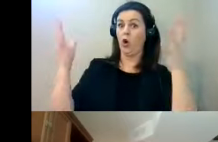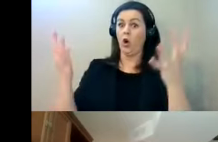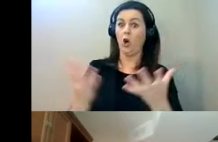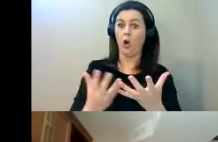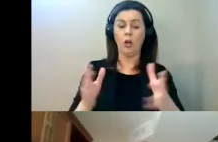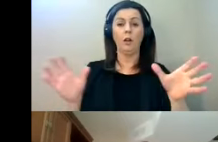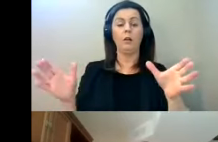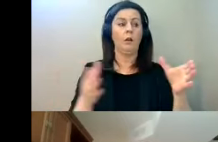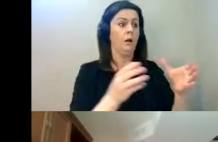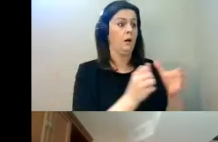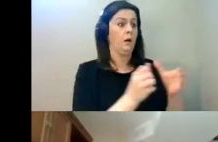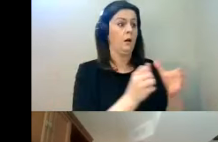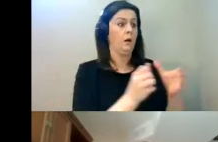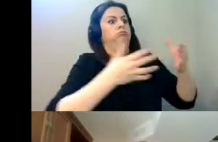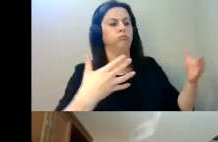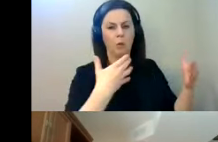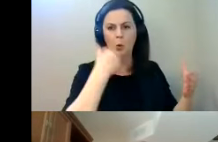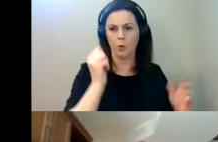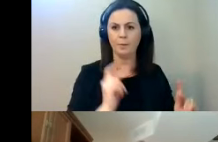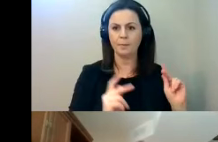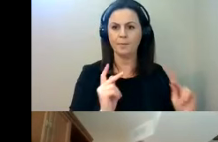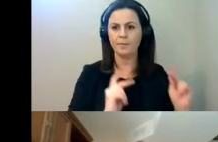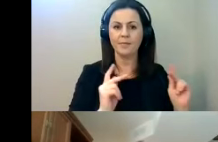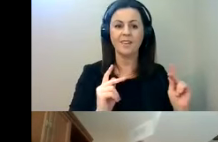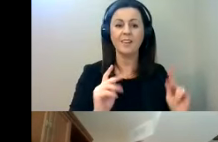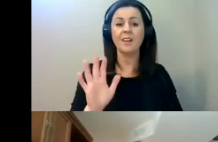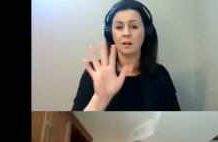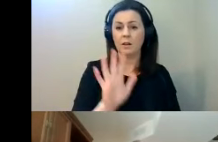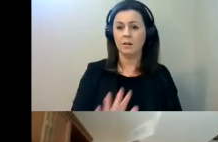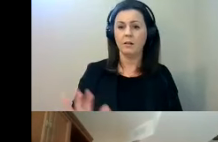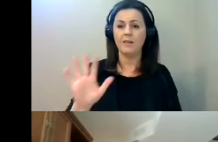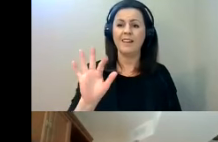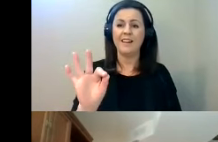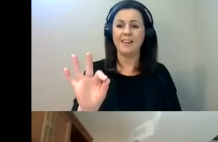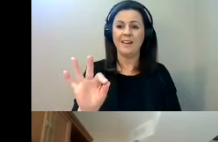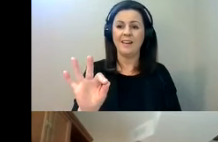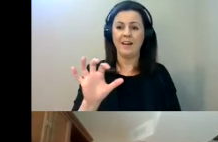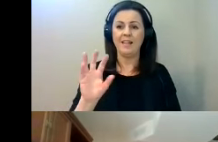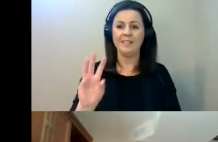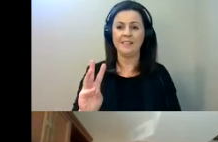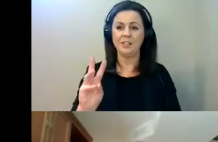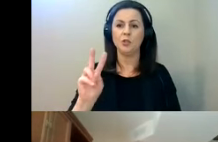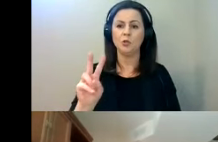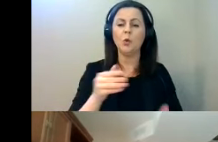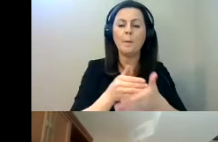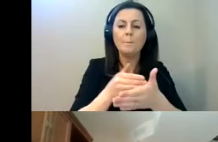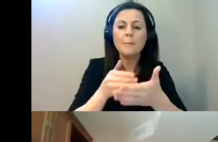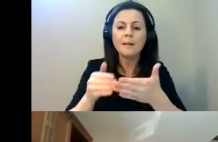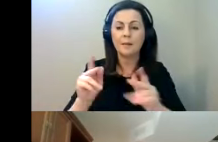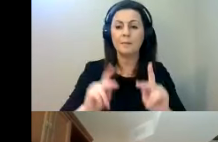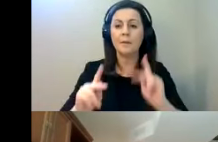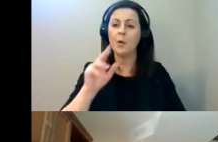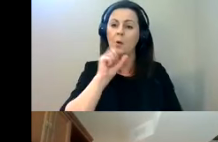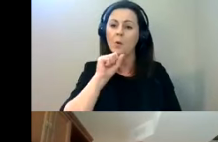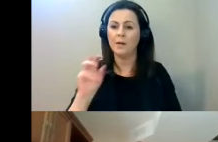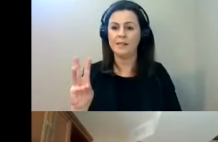seen. There are an estimated 962 million people aged 60 and over, and